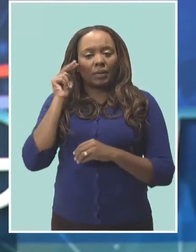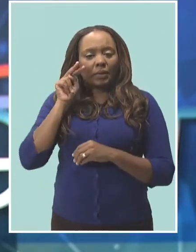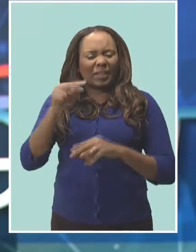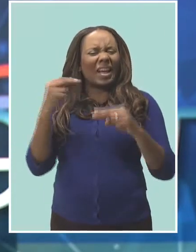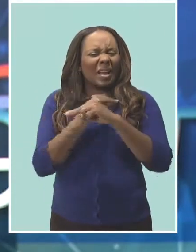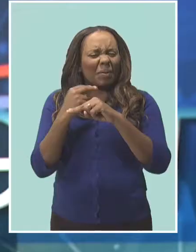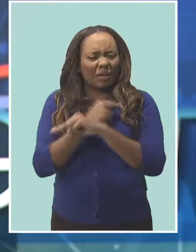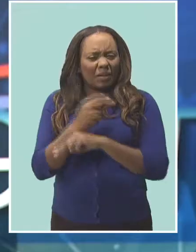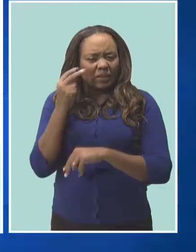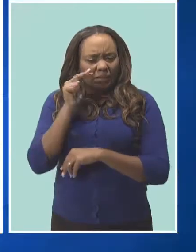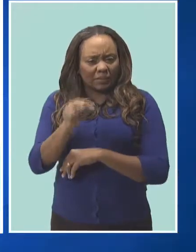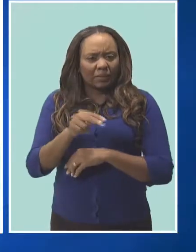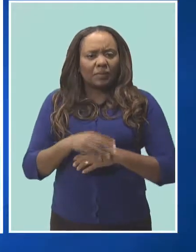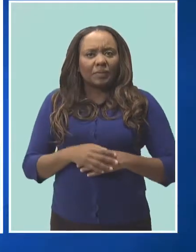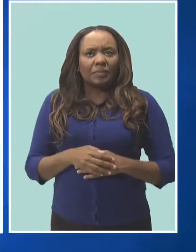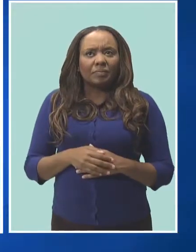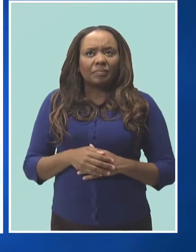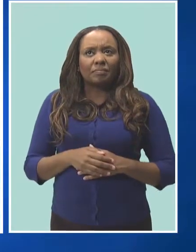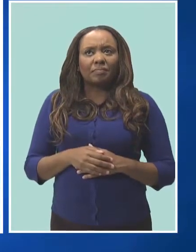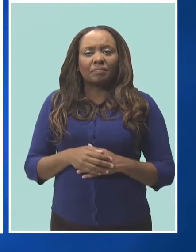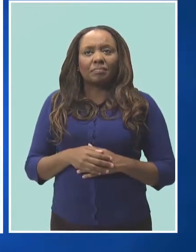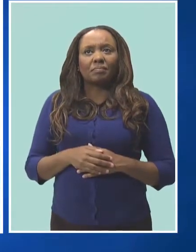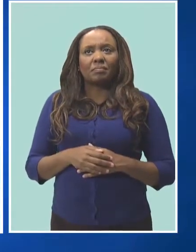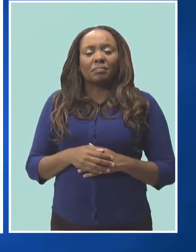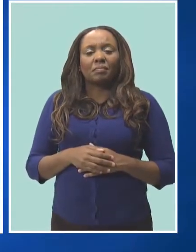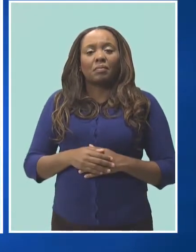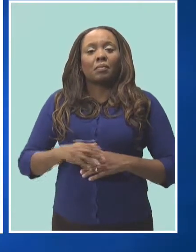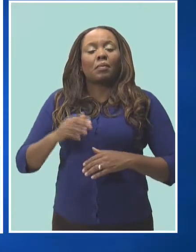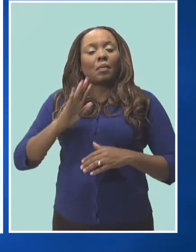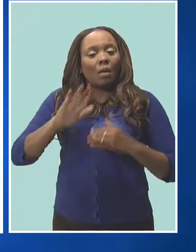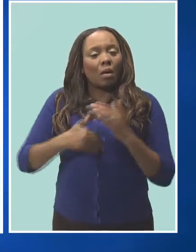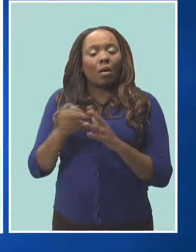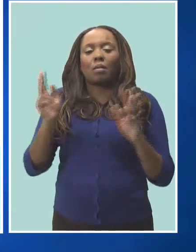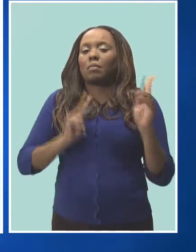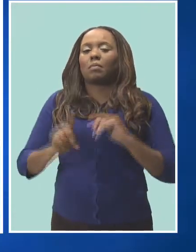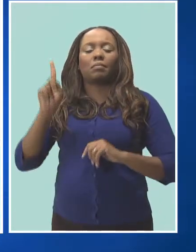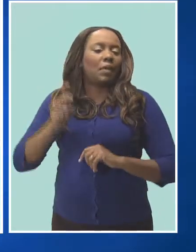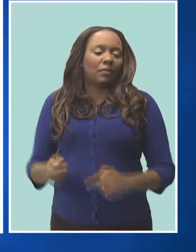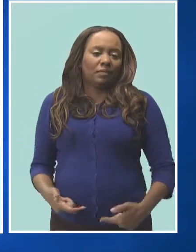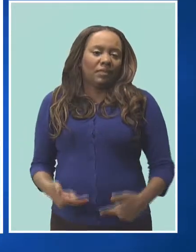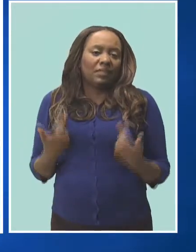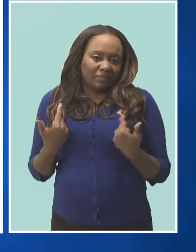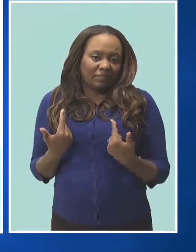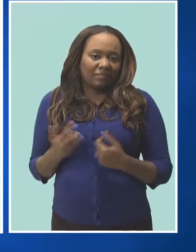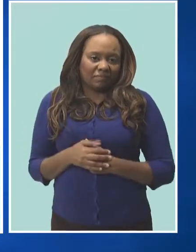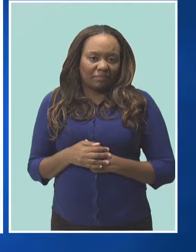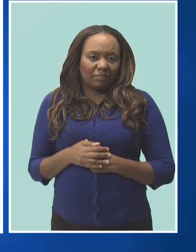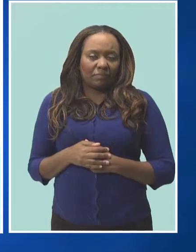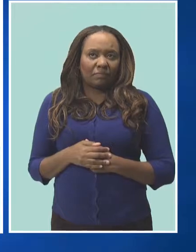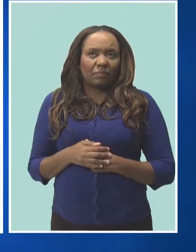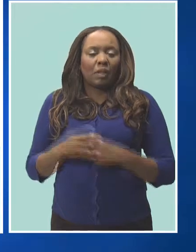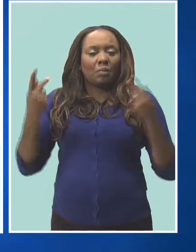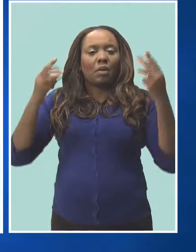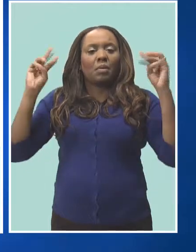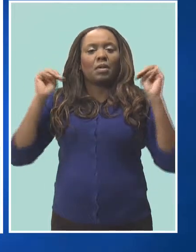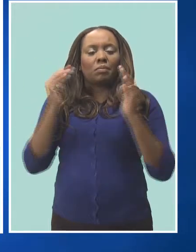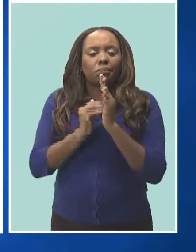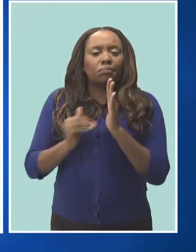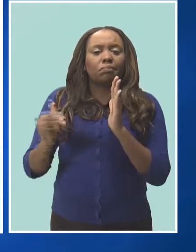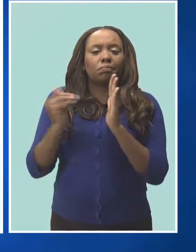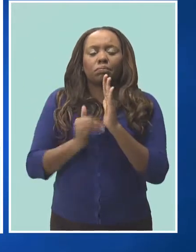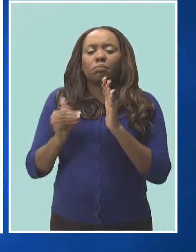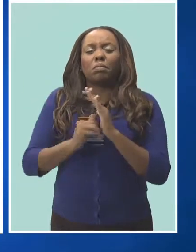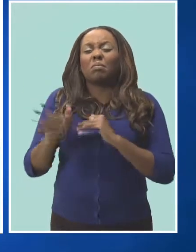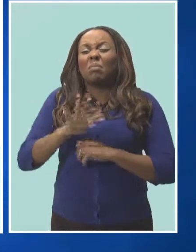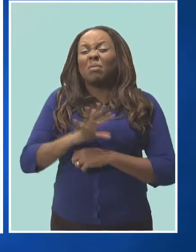morning. All must live. Prime Minister Mia Motley repeated that phrase at least